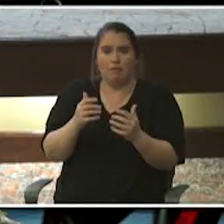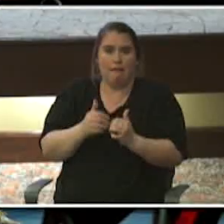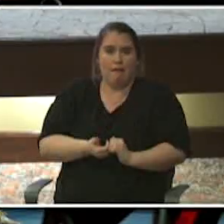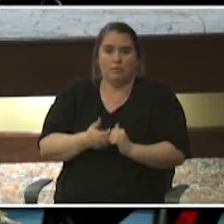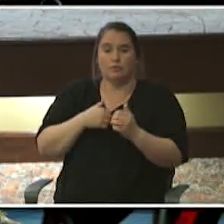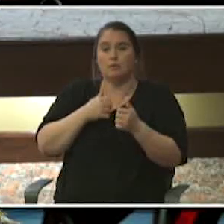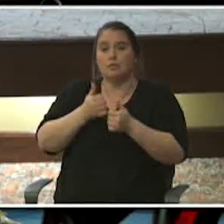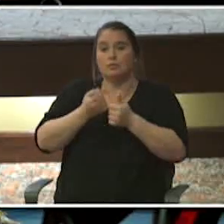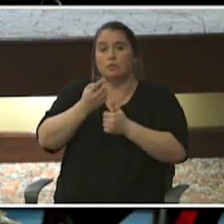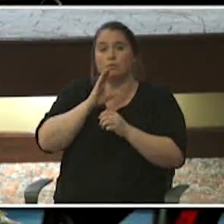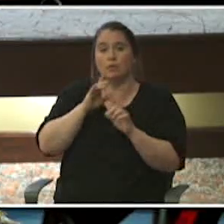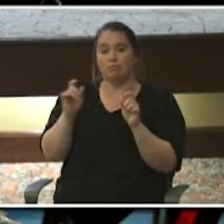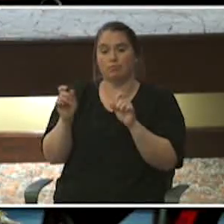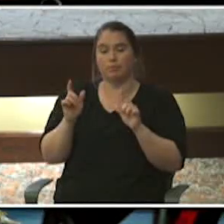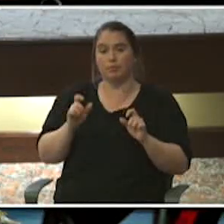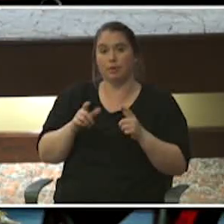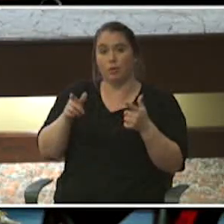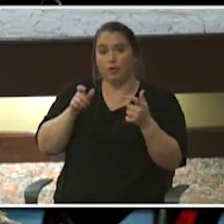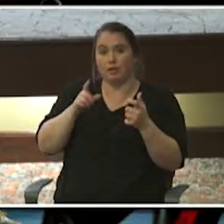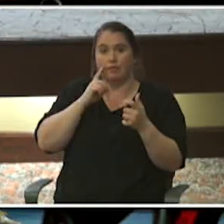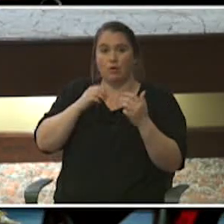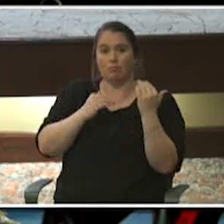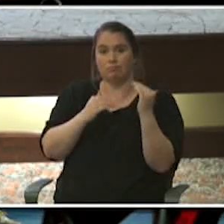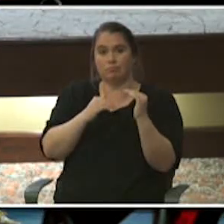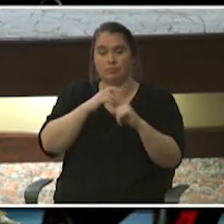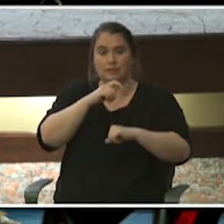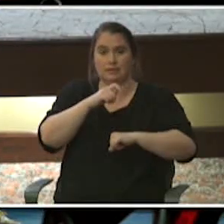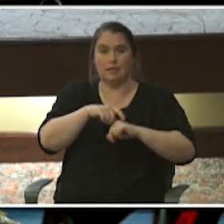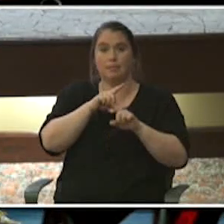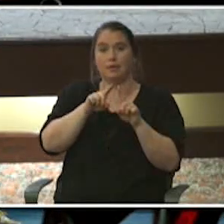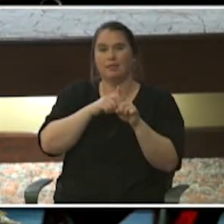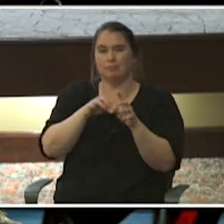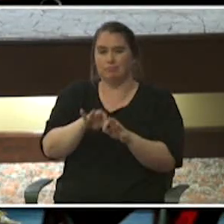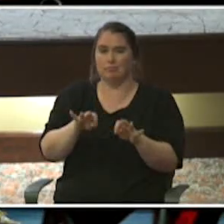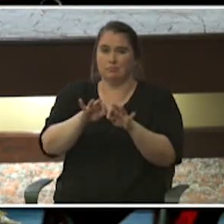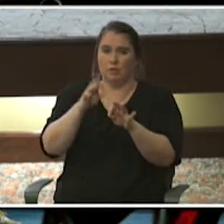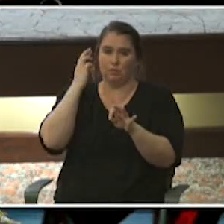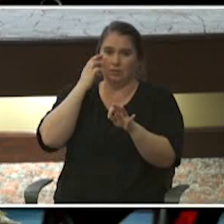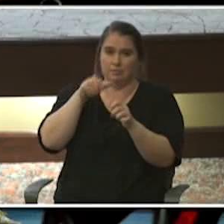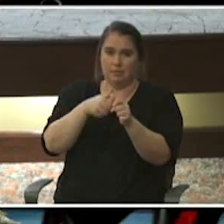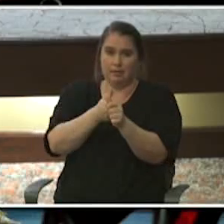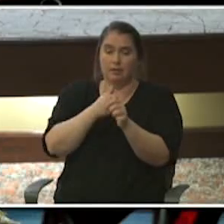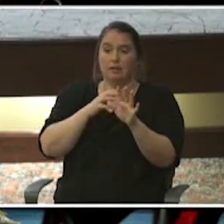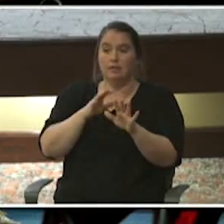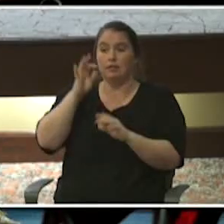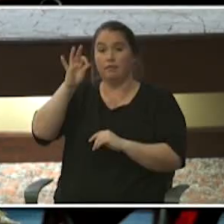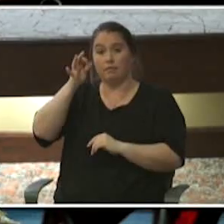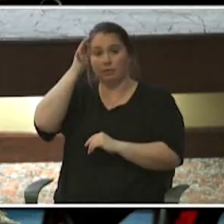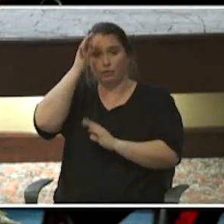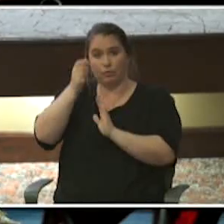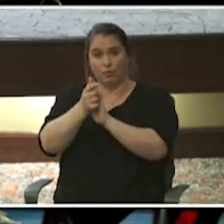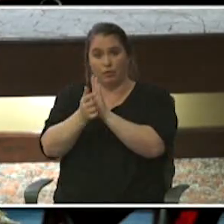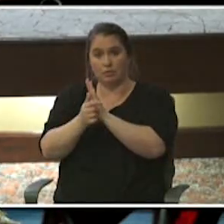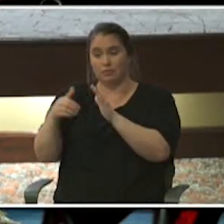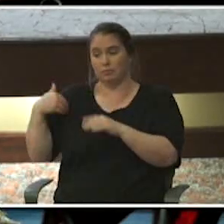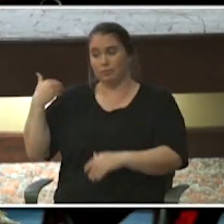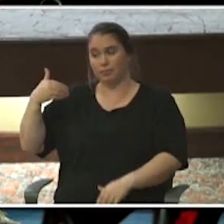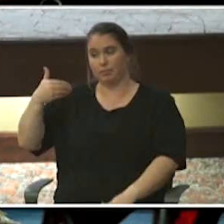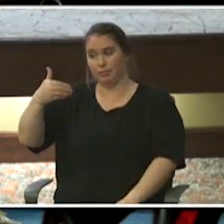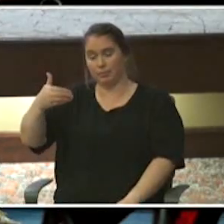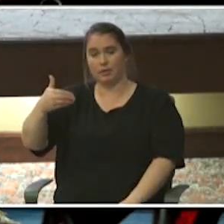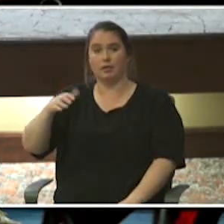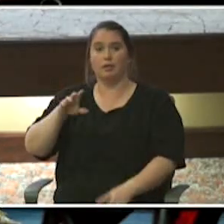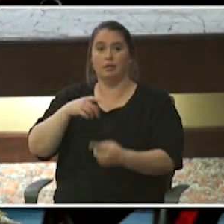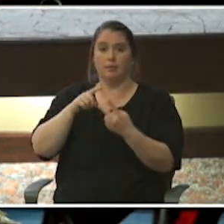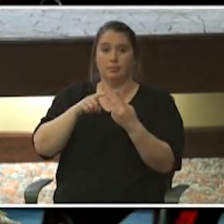of these slides really quickly, again for time, but there are substantial reasons. Deficient federal laws, a long history of inhumane practices, public